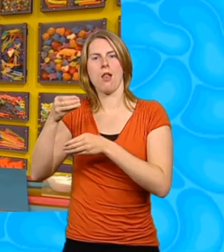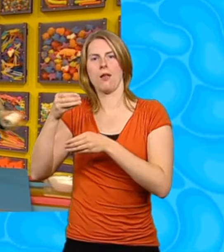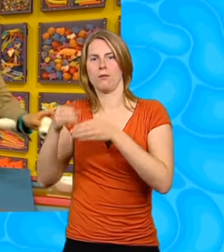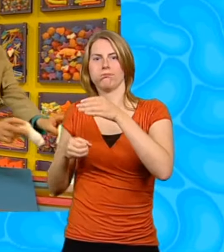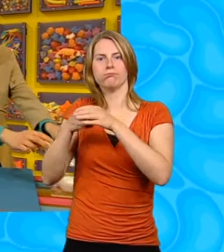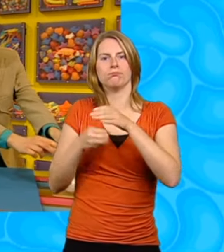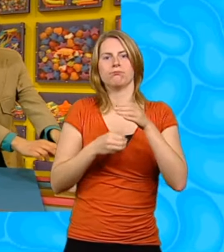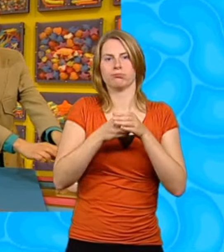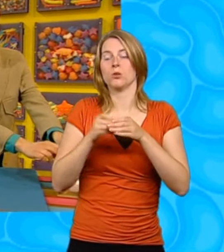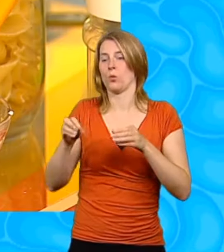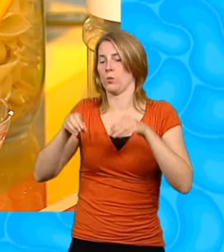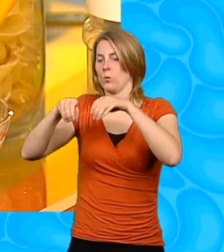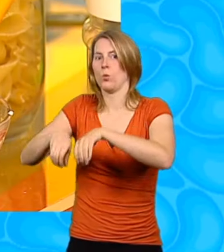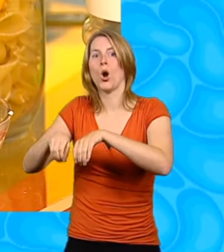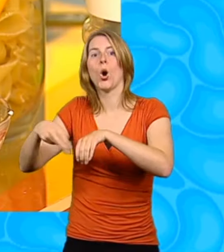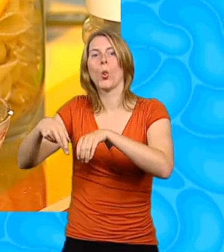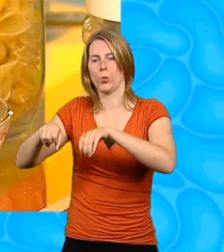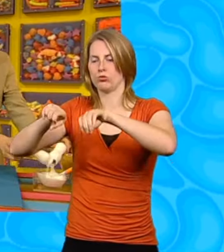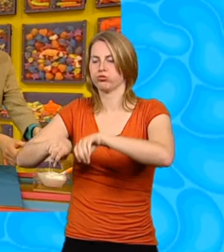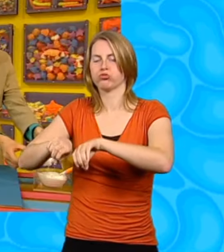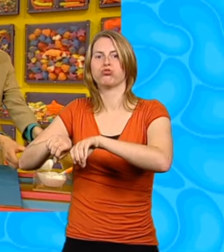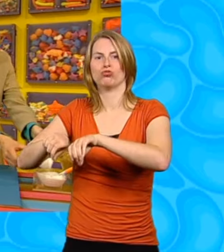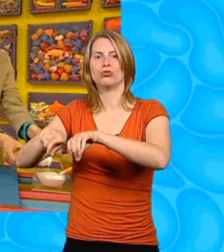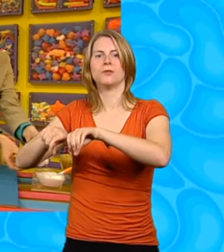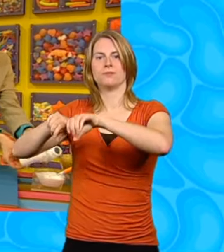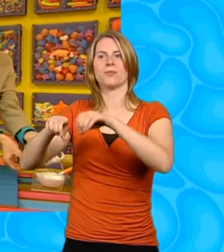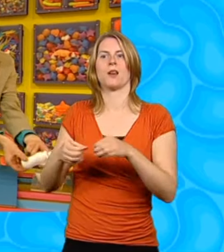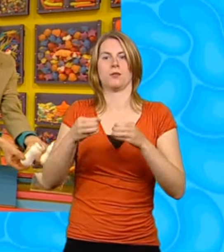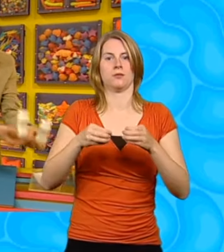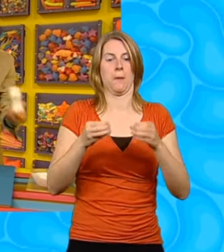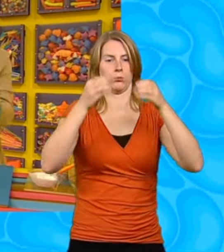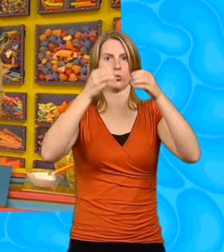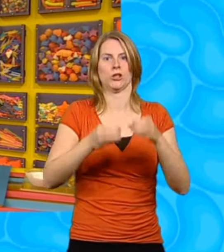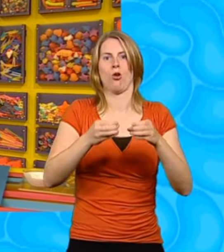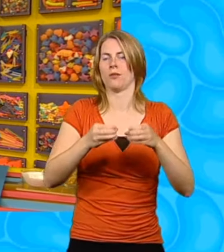bottles. Let's dip them in the glue, like that.